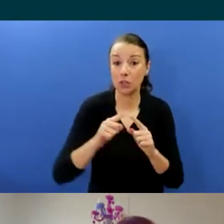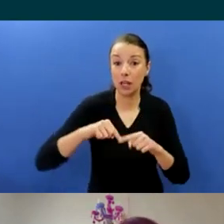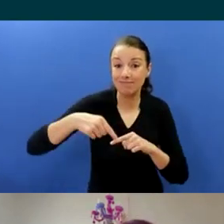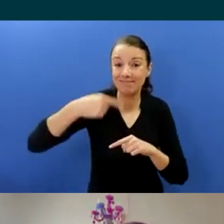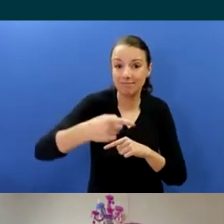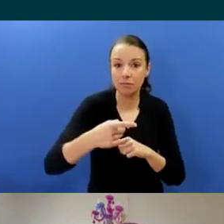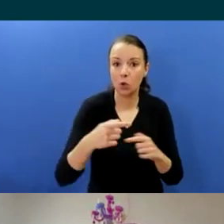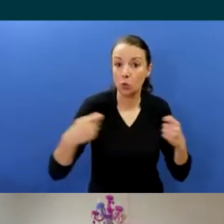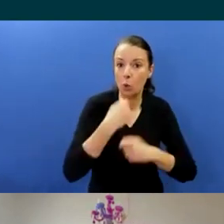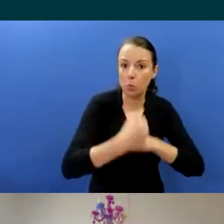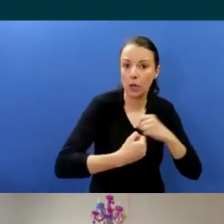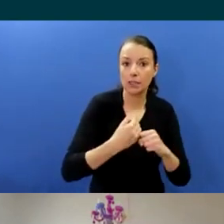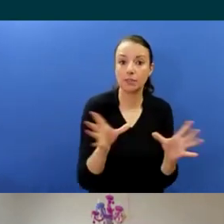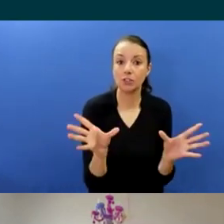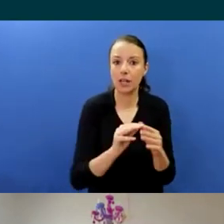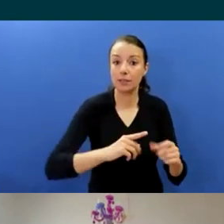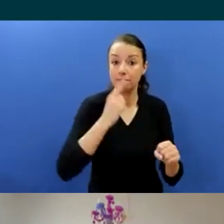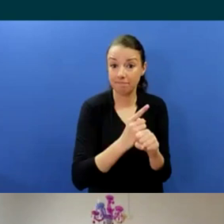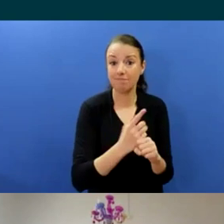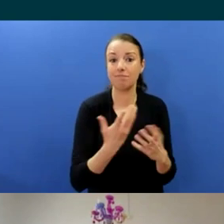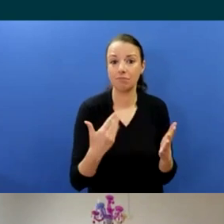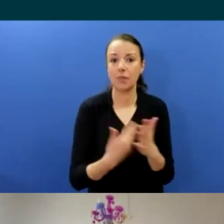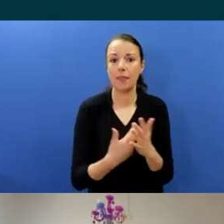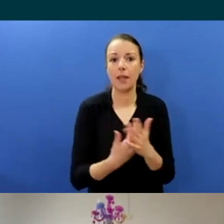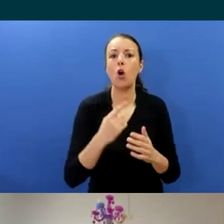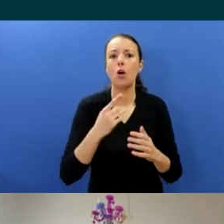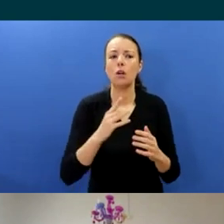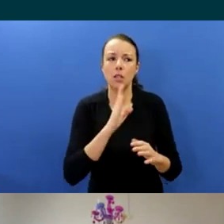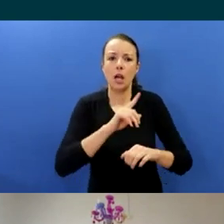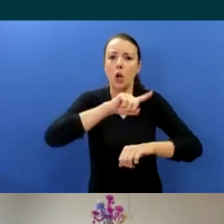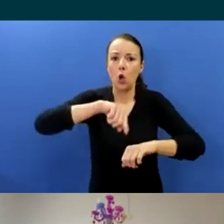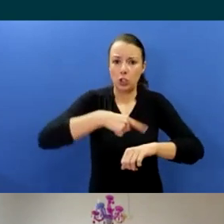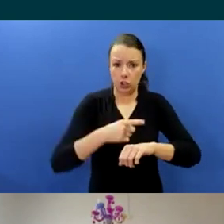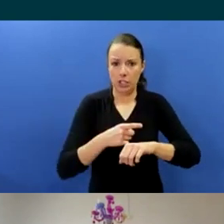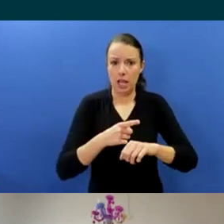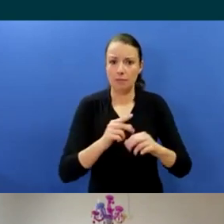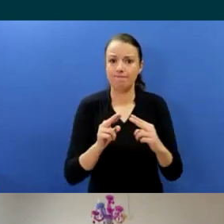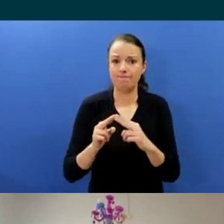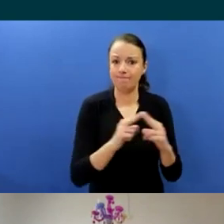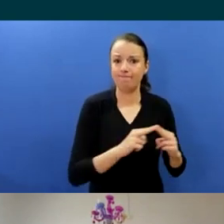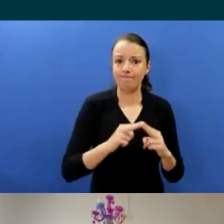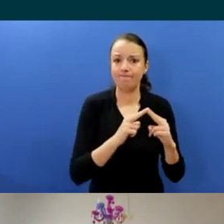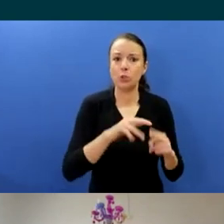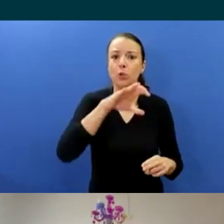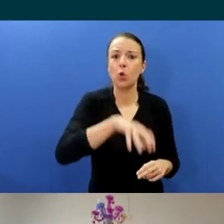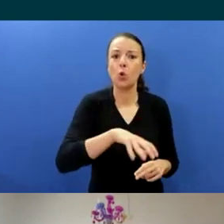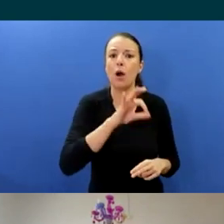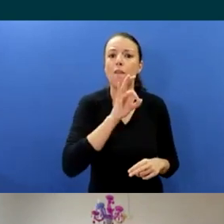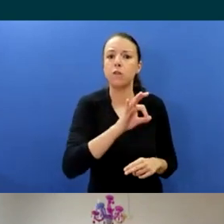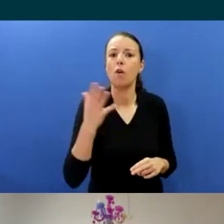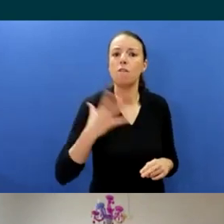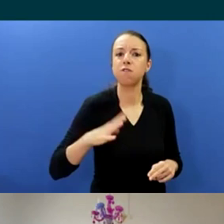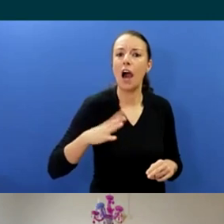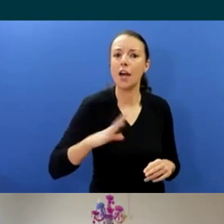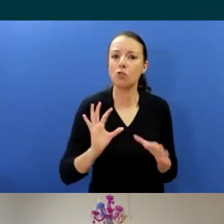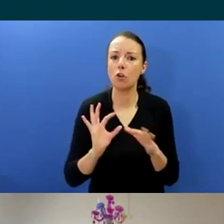the first hour just to create the group cohesion. And then the working rules, we